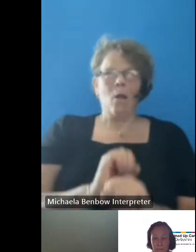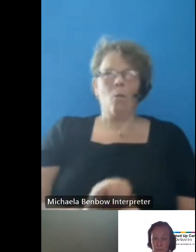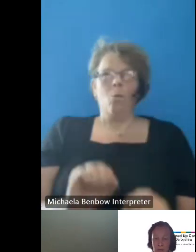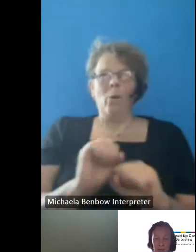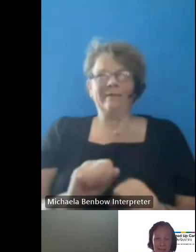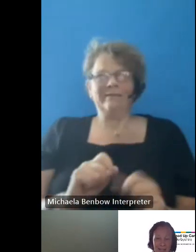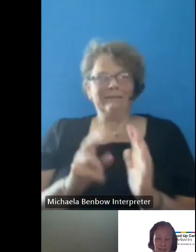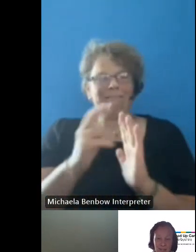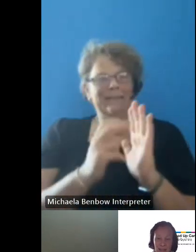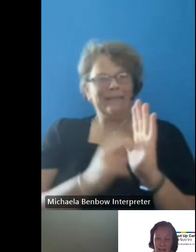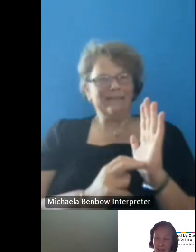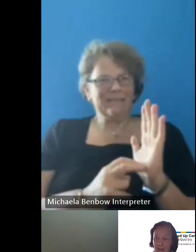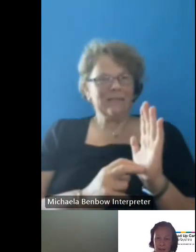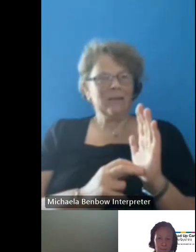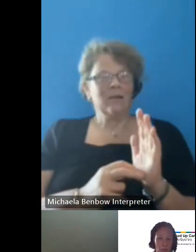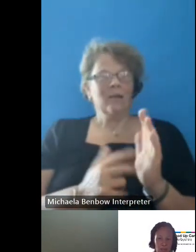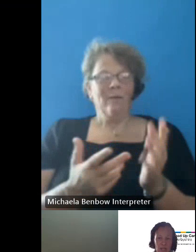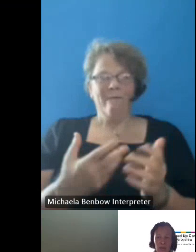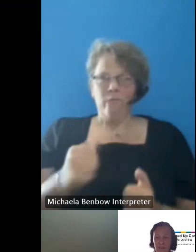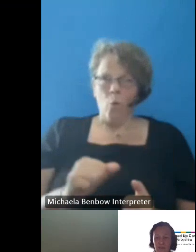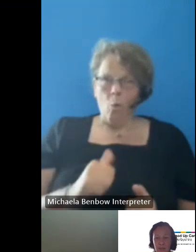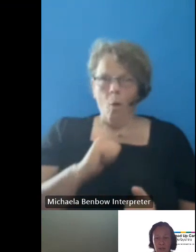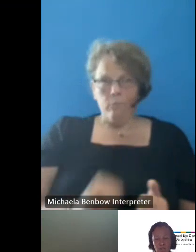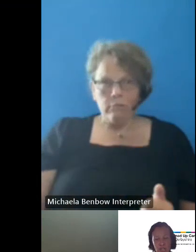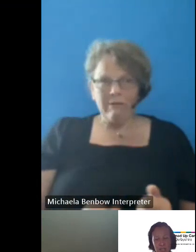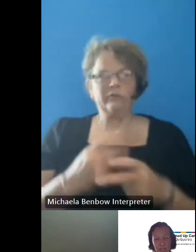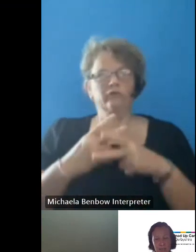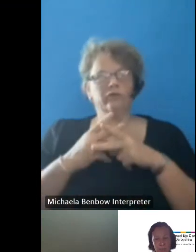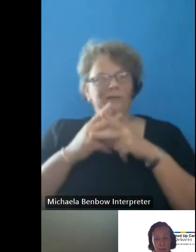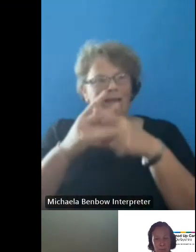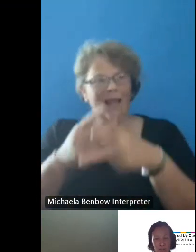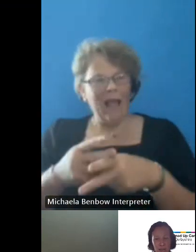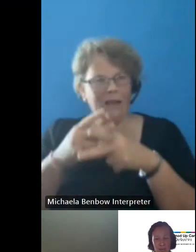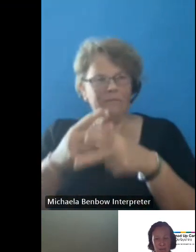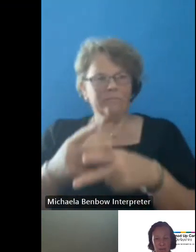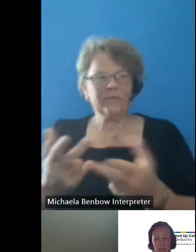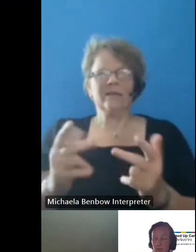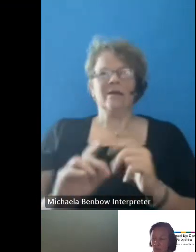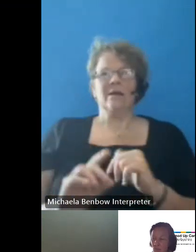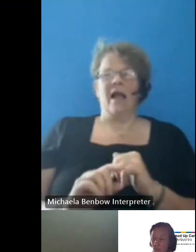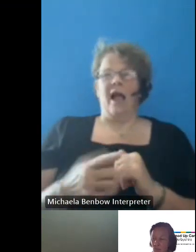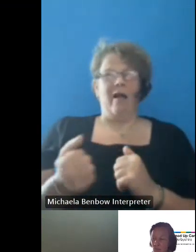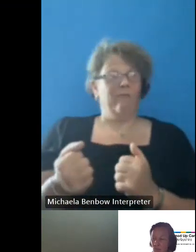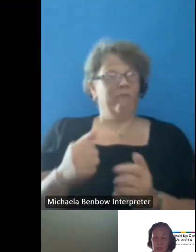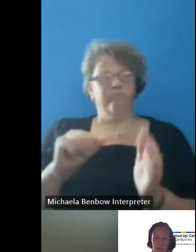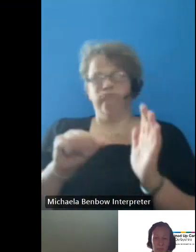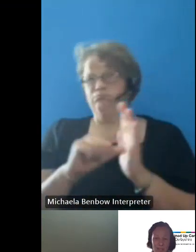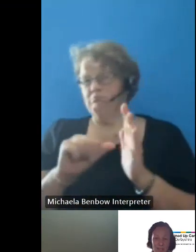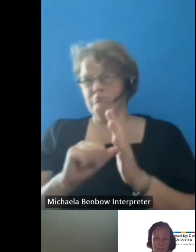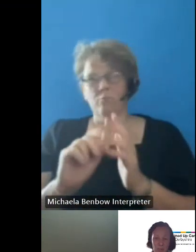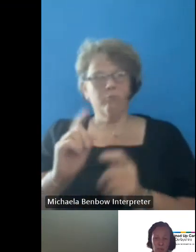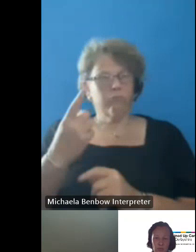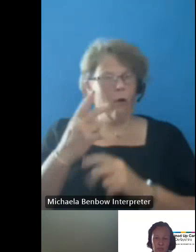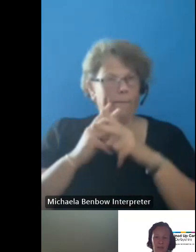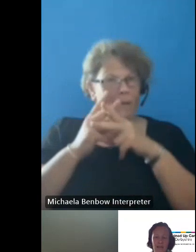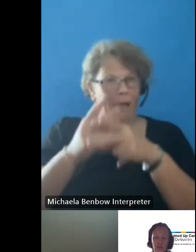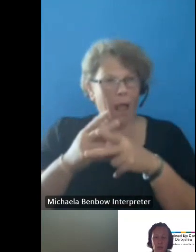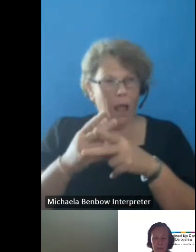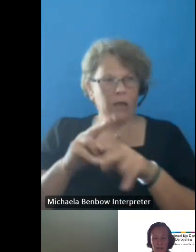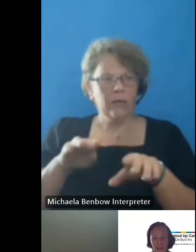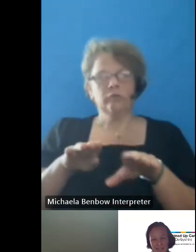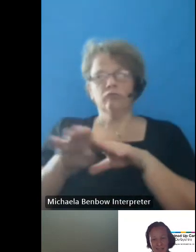example, for elective care. We have fragilities in primary care that we're doing our best to support